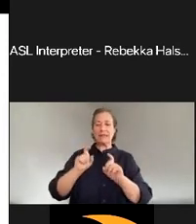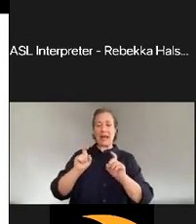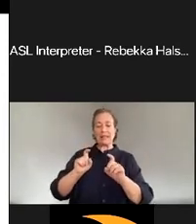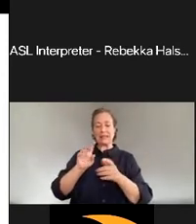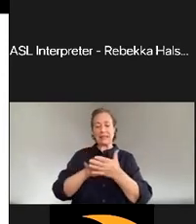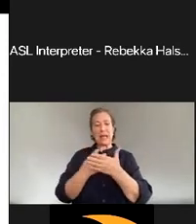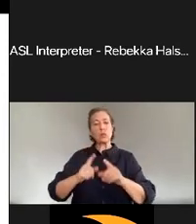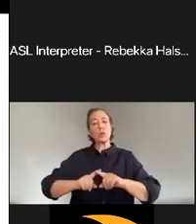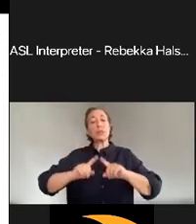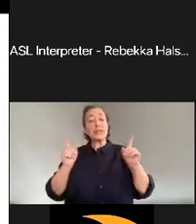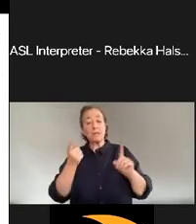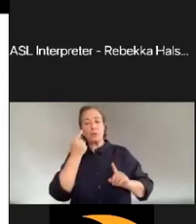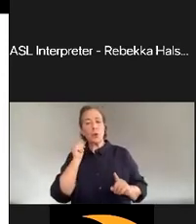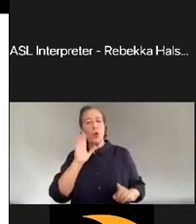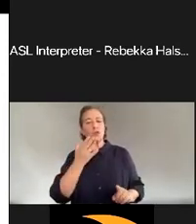of examples in this space.